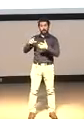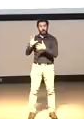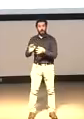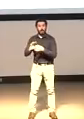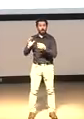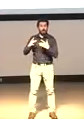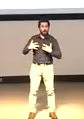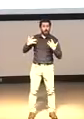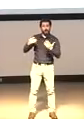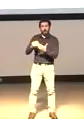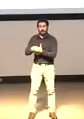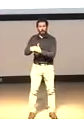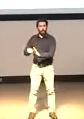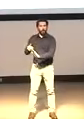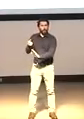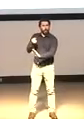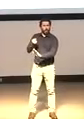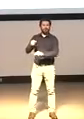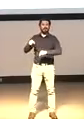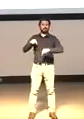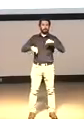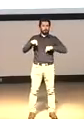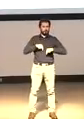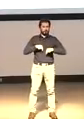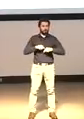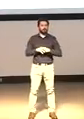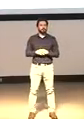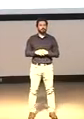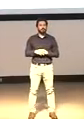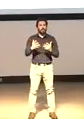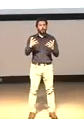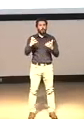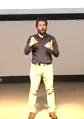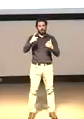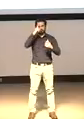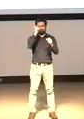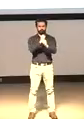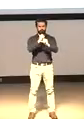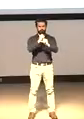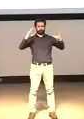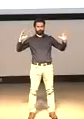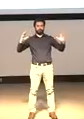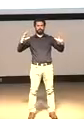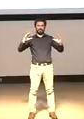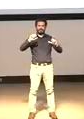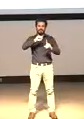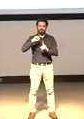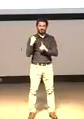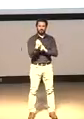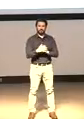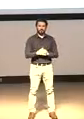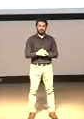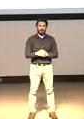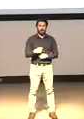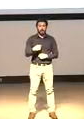with our finances, I want to take a step back and provide some context. I believe that I